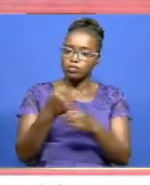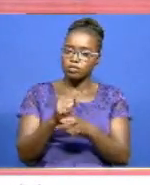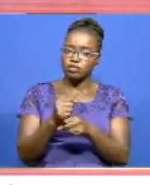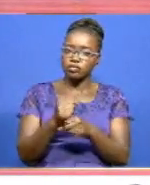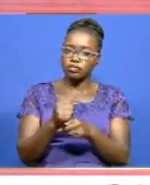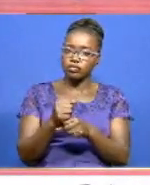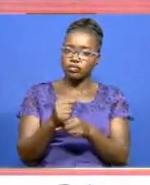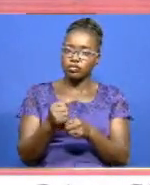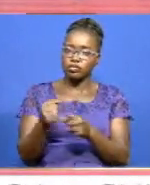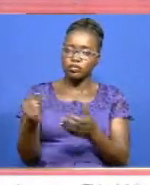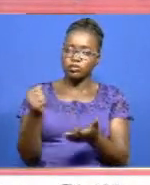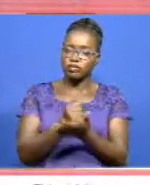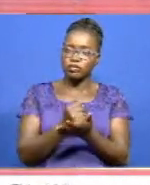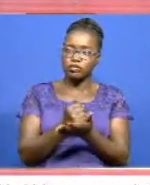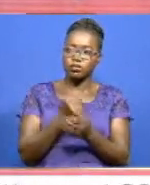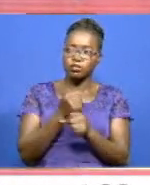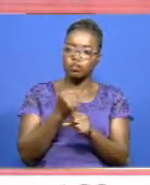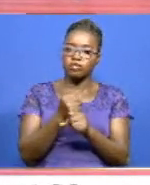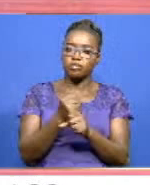the recruitment of staff.